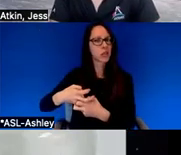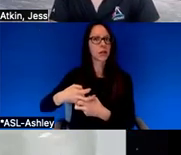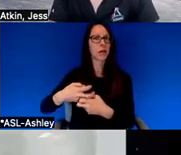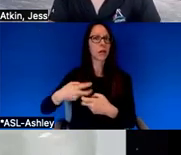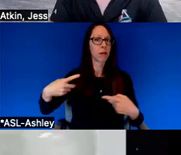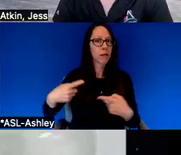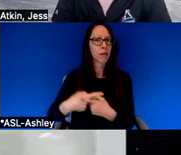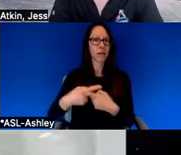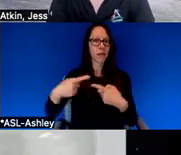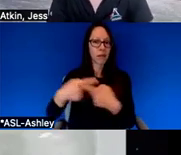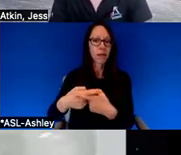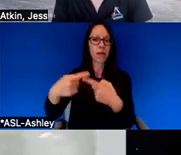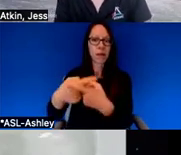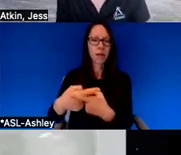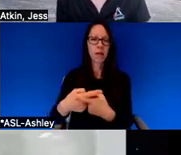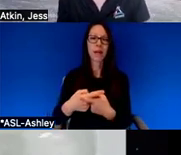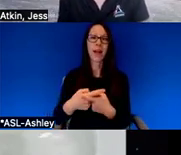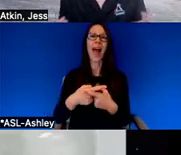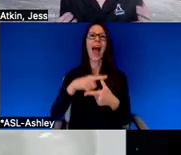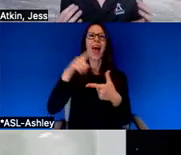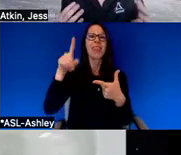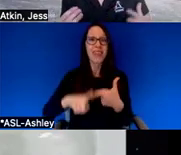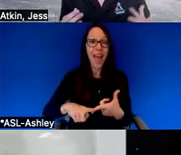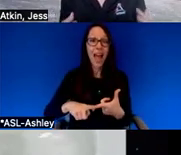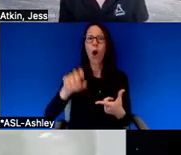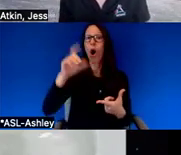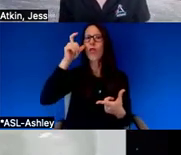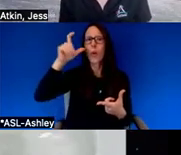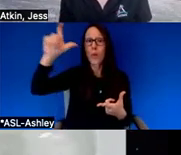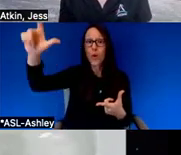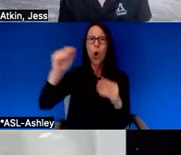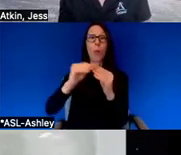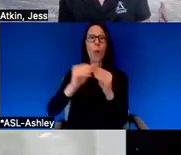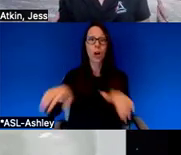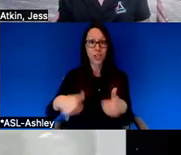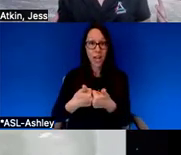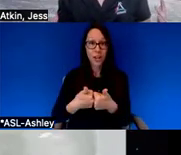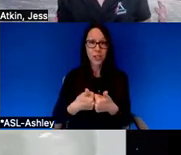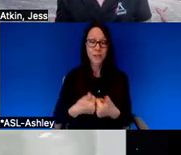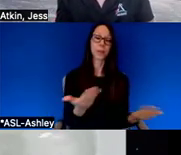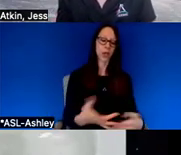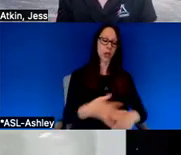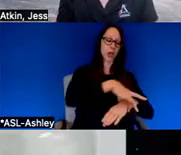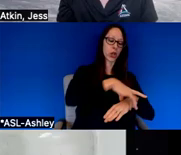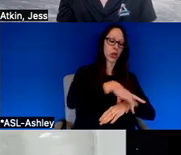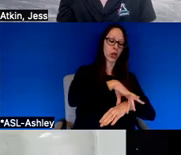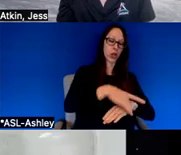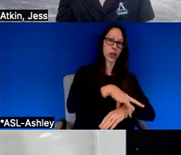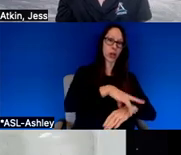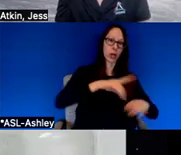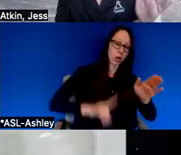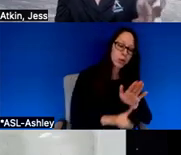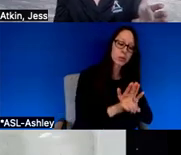to the moon. When we leave when we leave Earth, we lose a lot of our